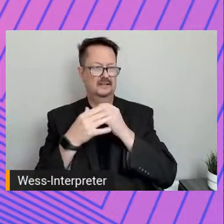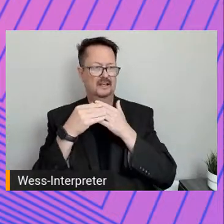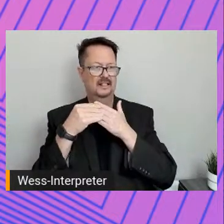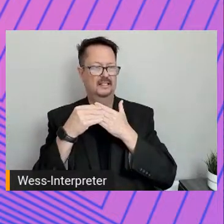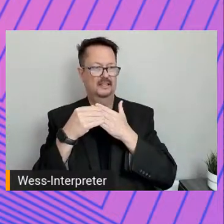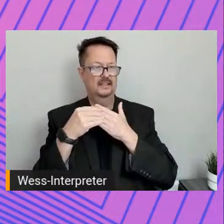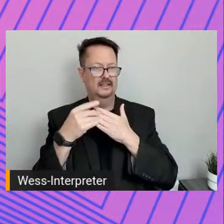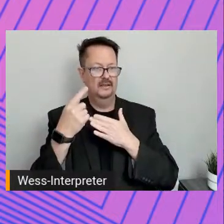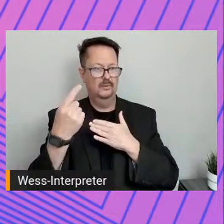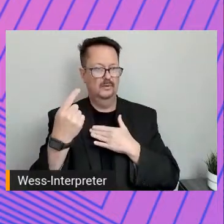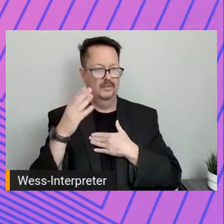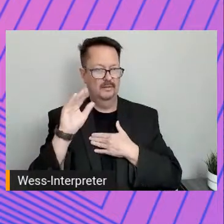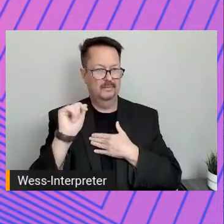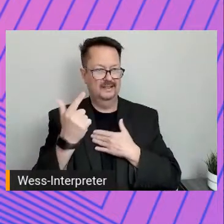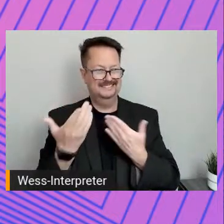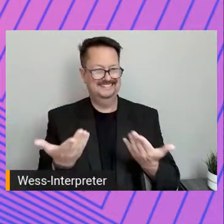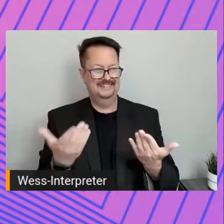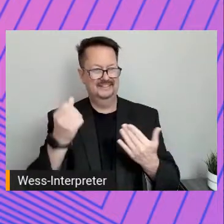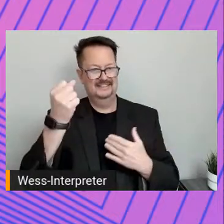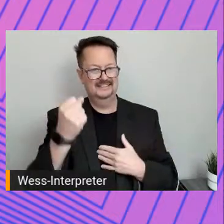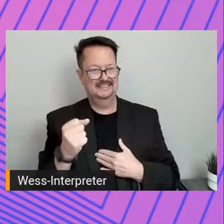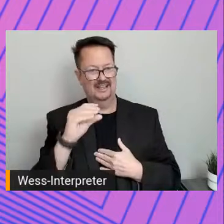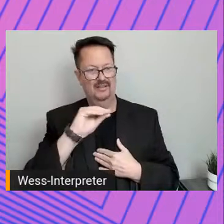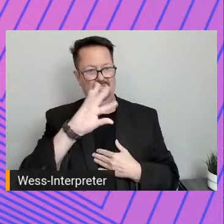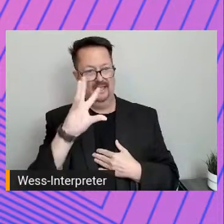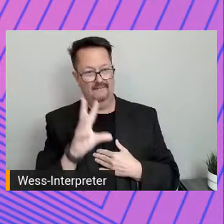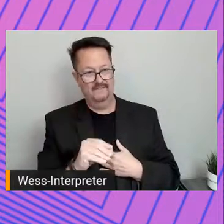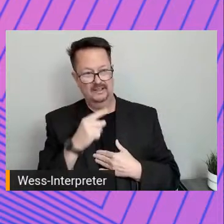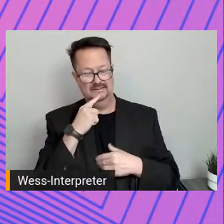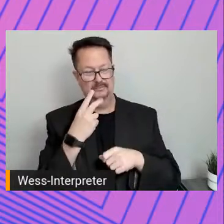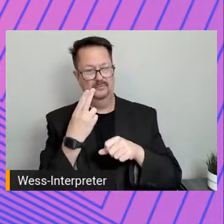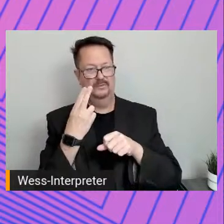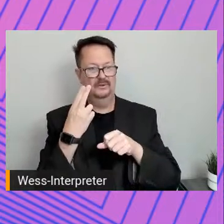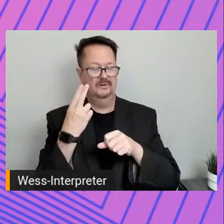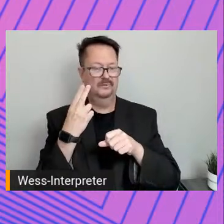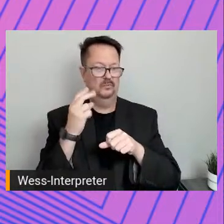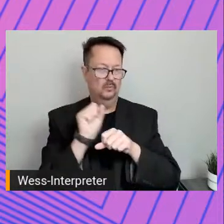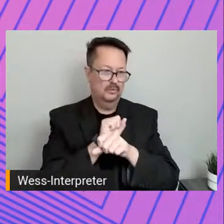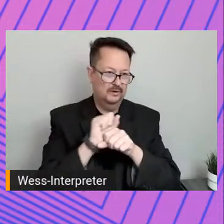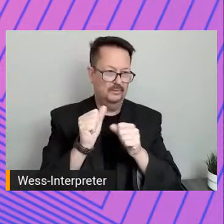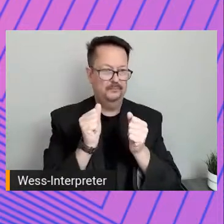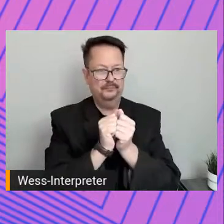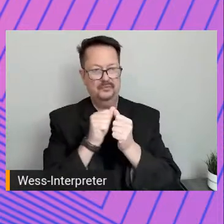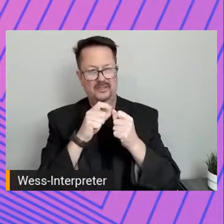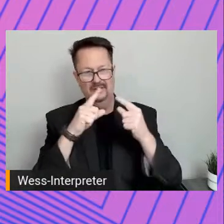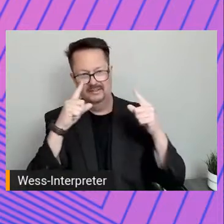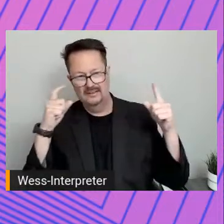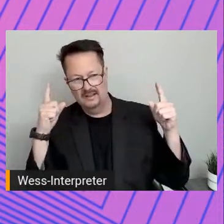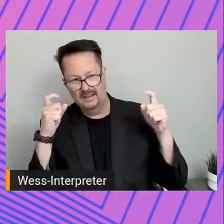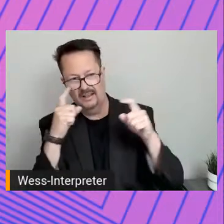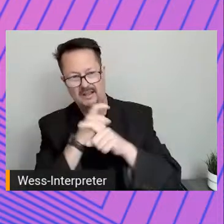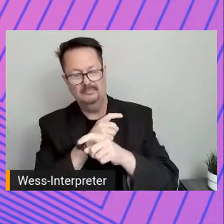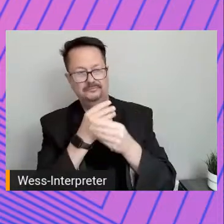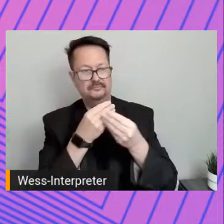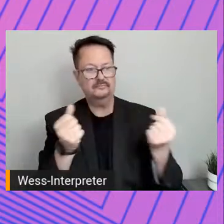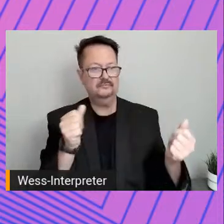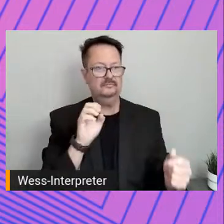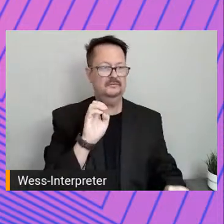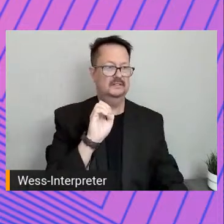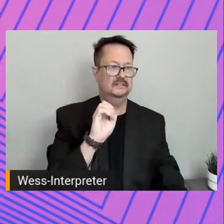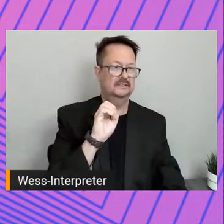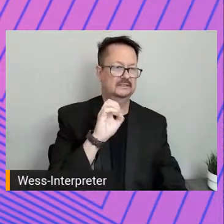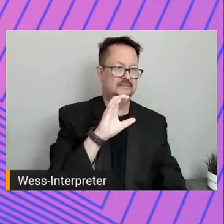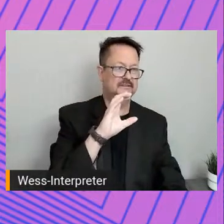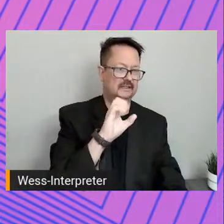here in South Africa, and he shared with me, he said, like, we've actually been working with this complex solution that involves ECS, and your